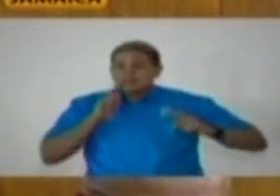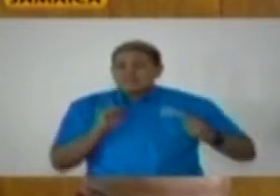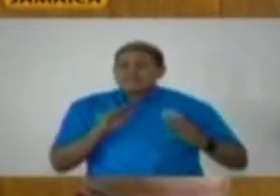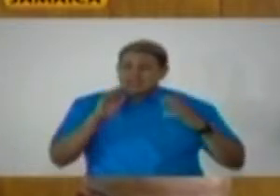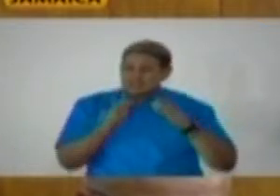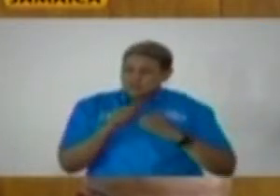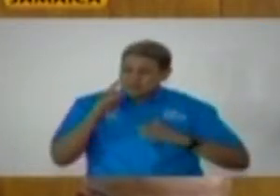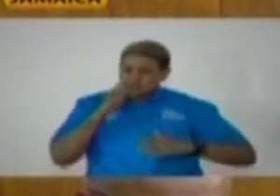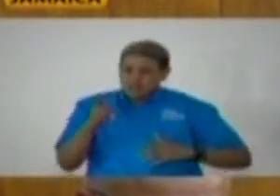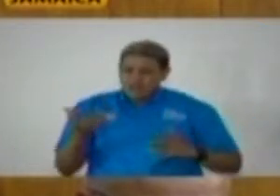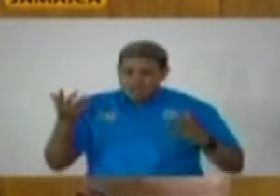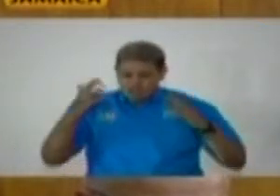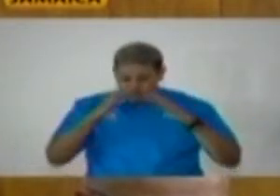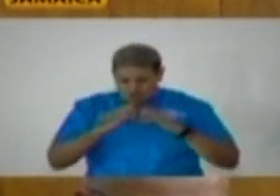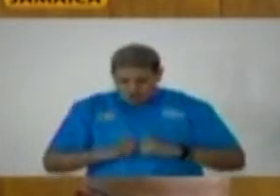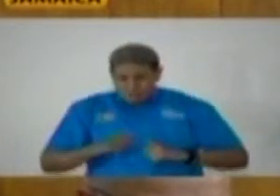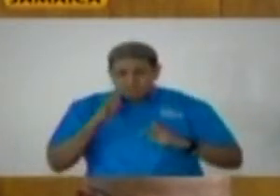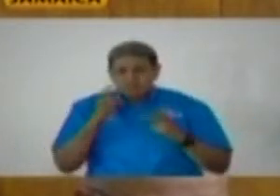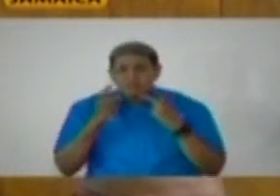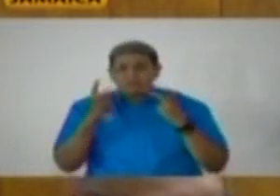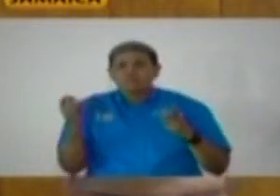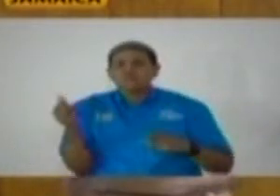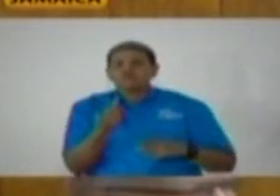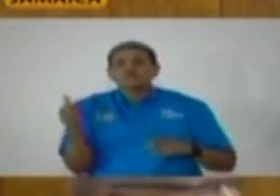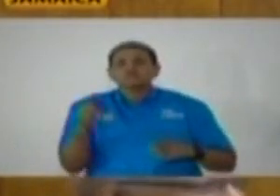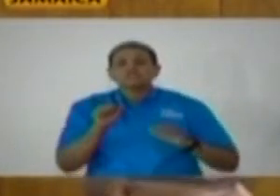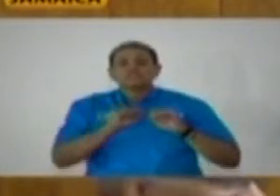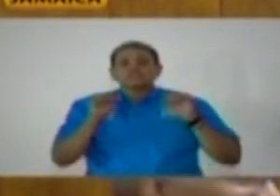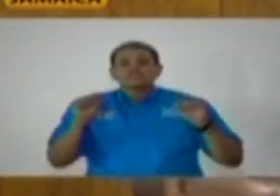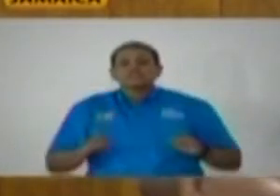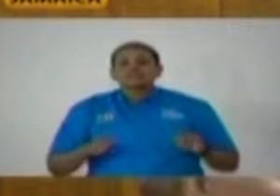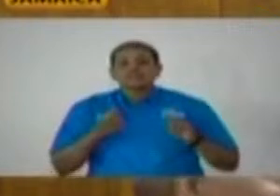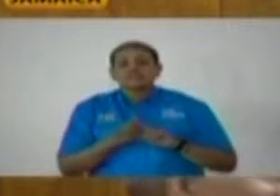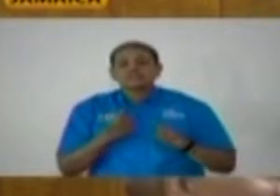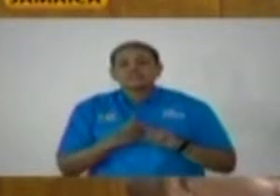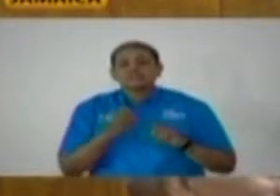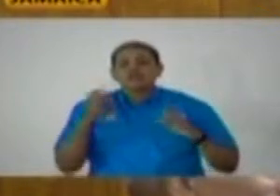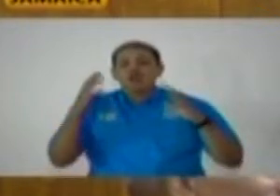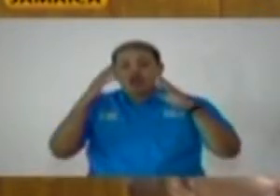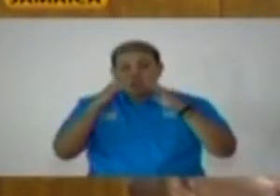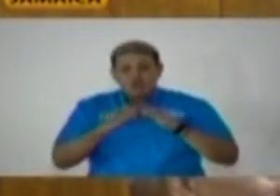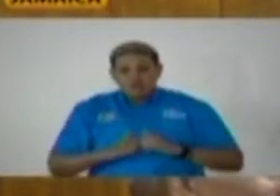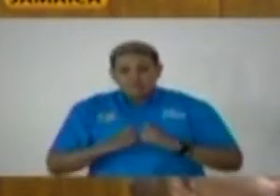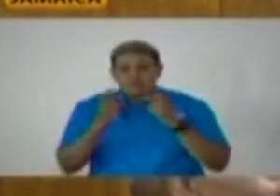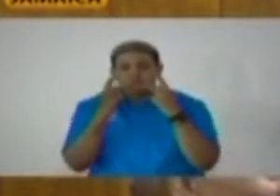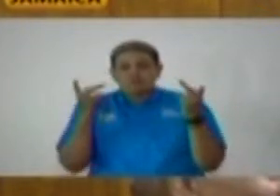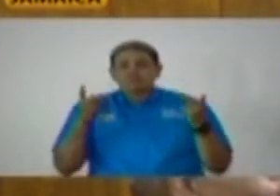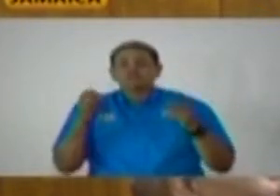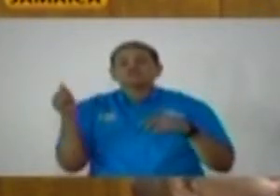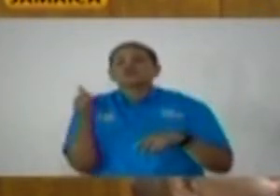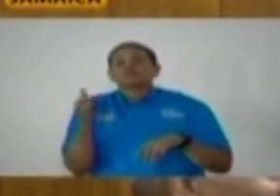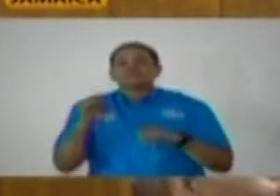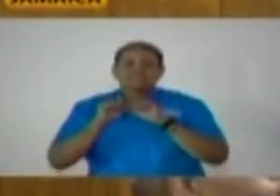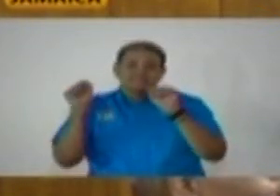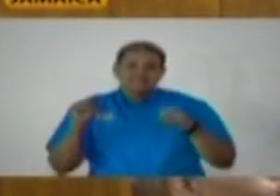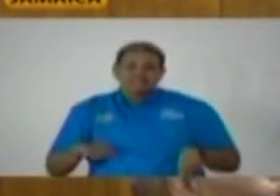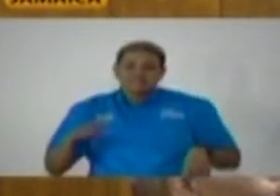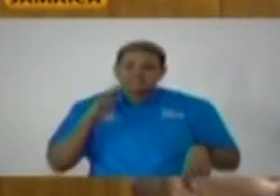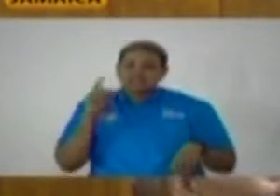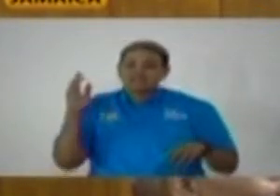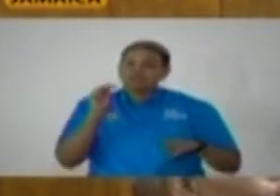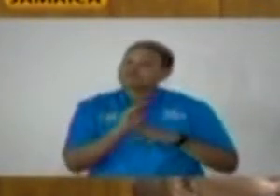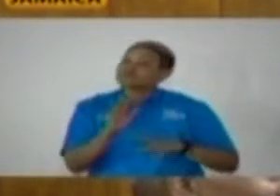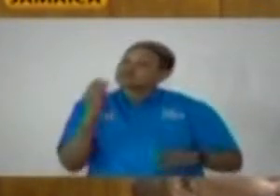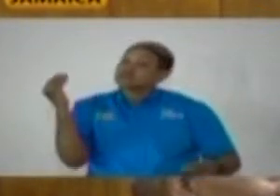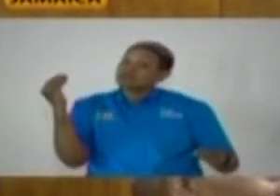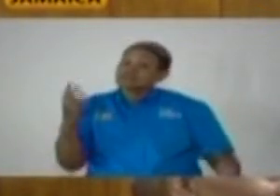with a crumbling public transportation system. A crumbling one. Crumbling. And Minister, I tell you the